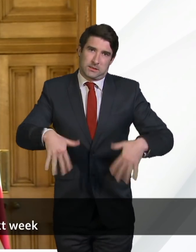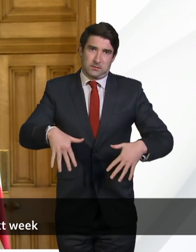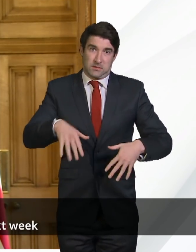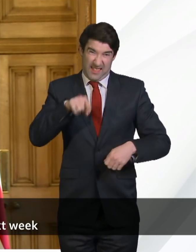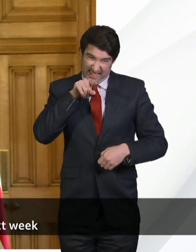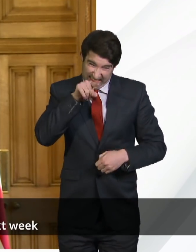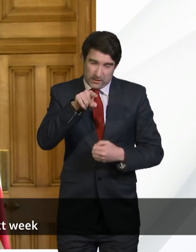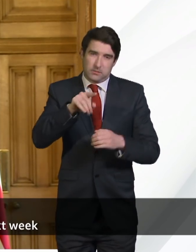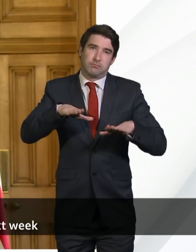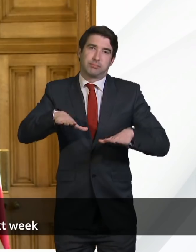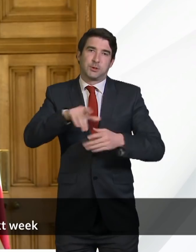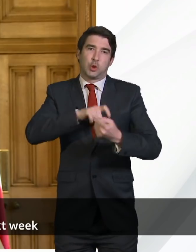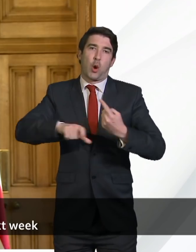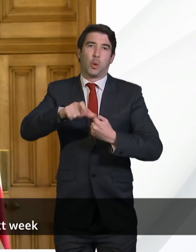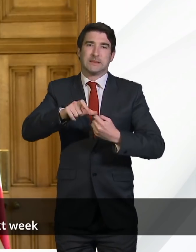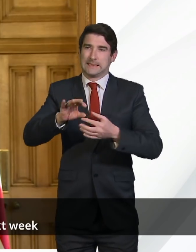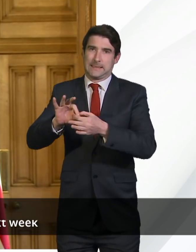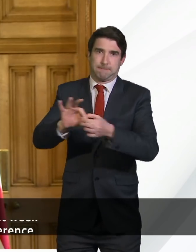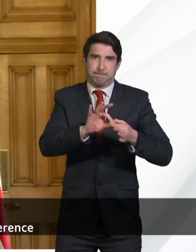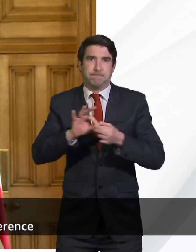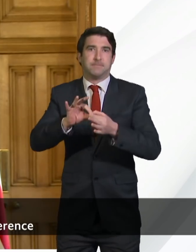at its very best.